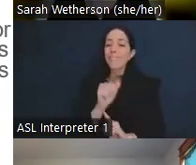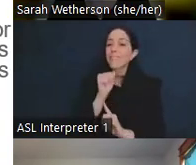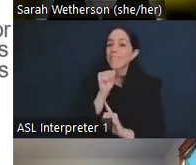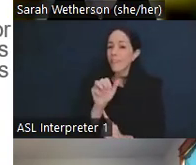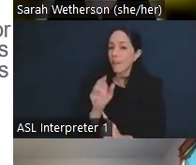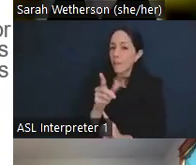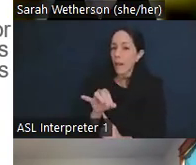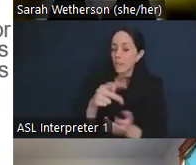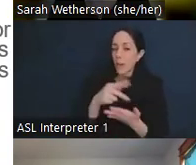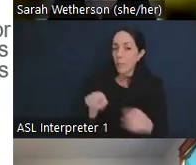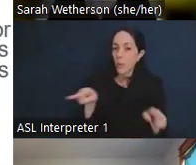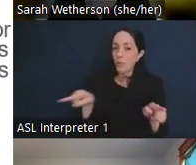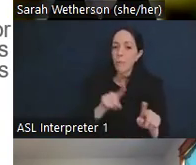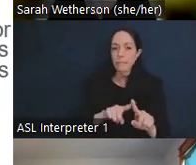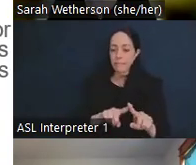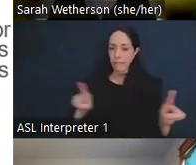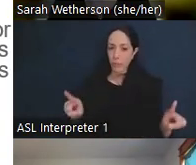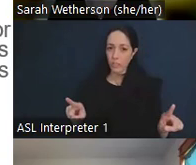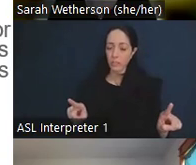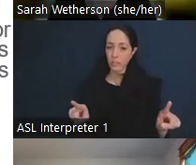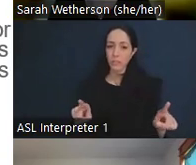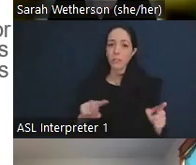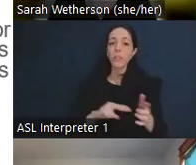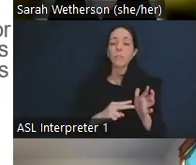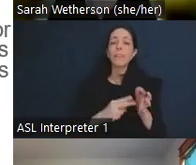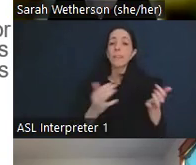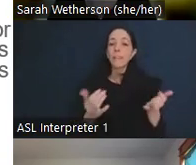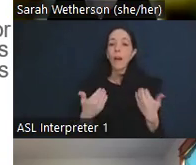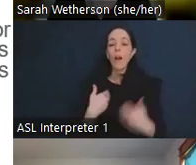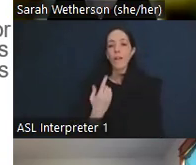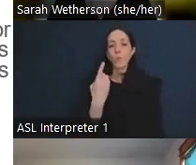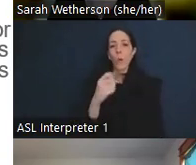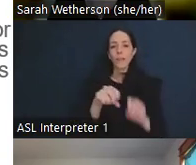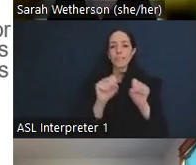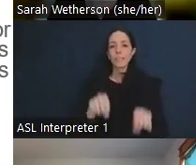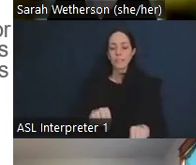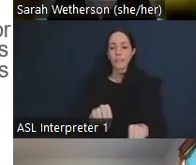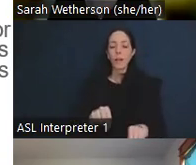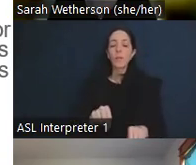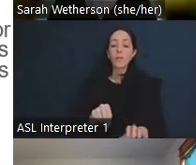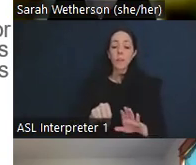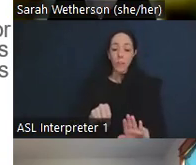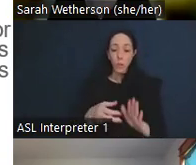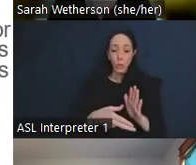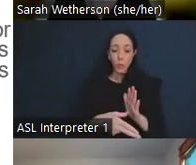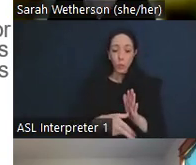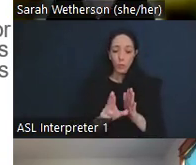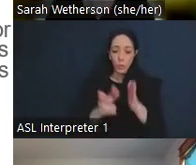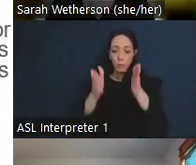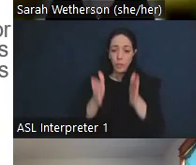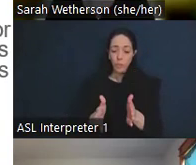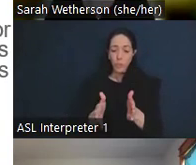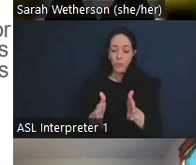And the way that the integrated one system works is it reviews the person for any and all